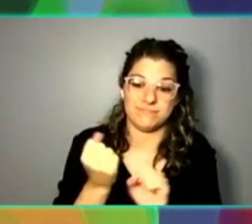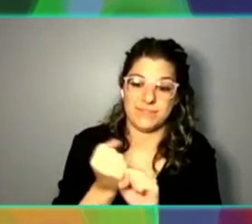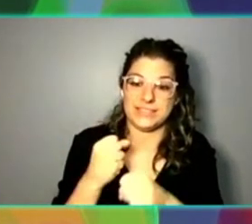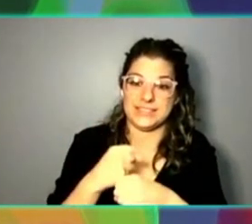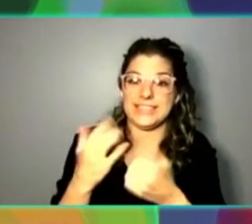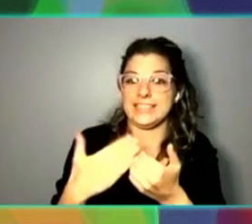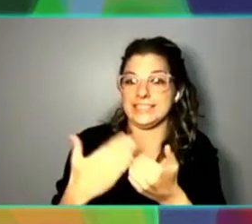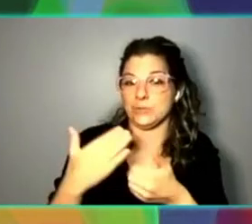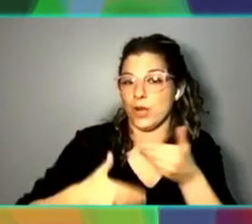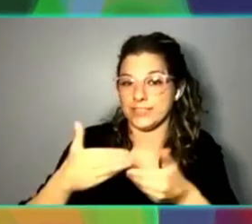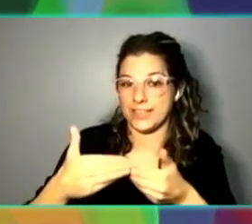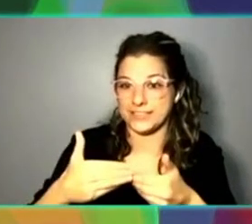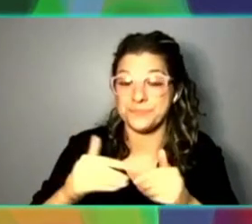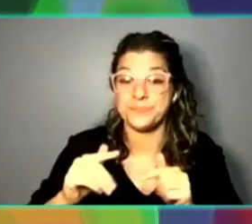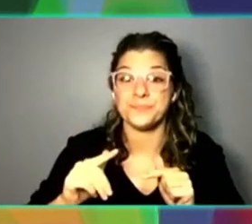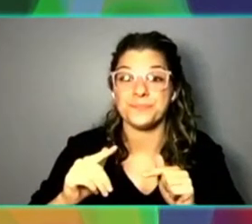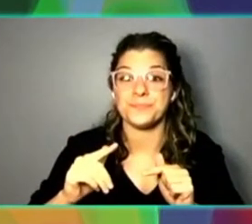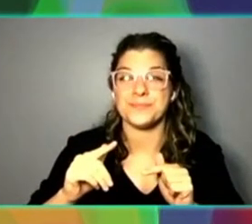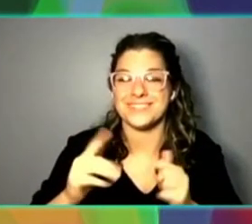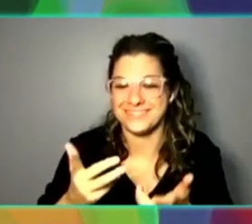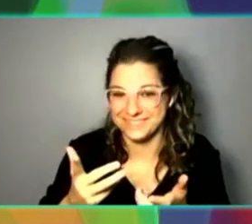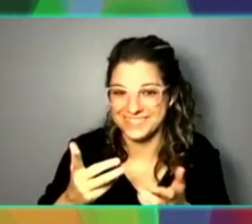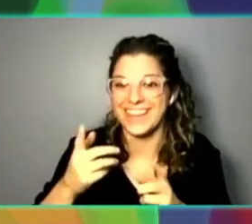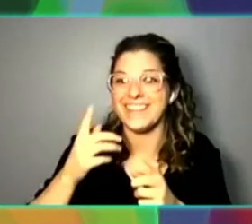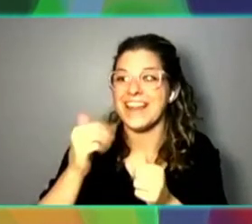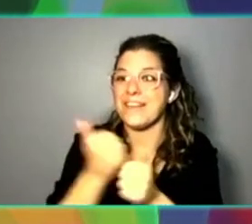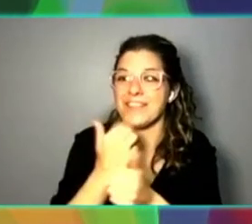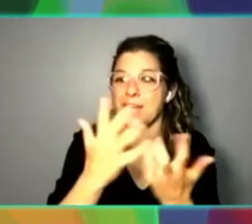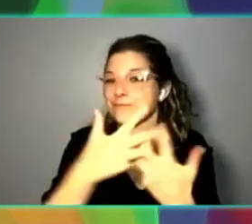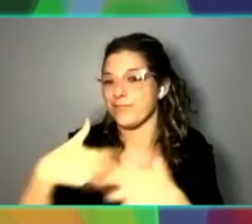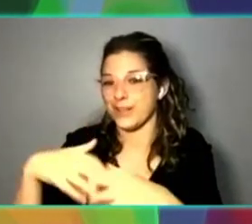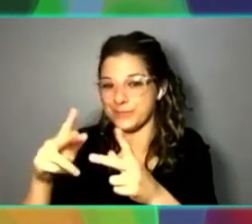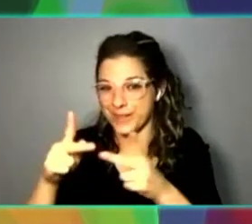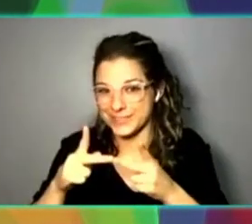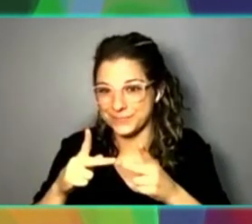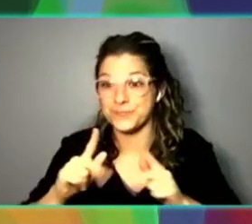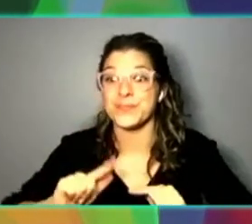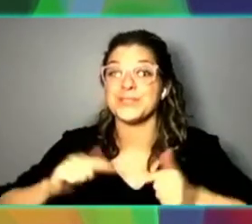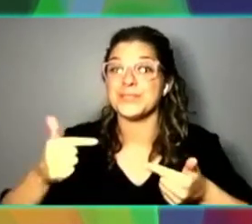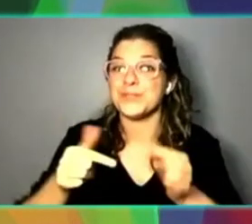easier process. And then everything else can fall into place.